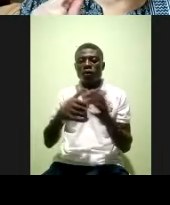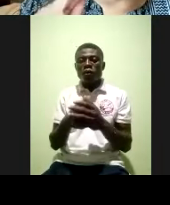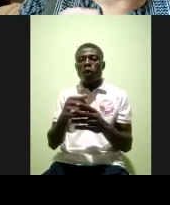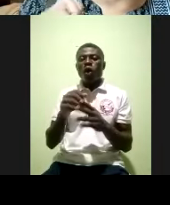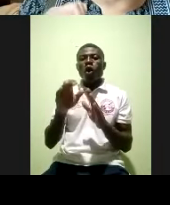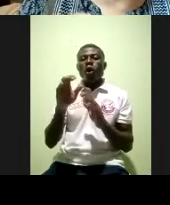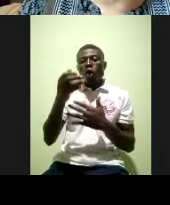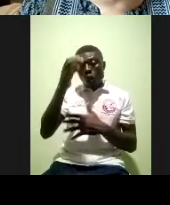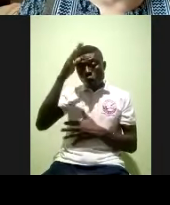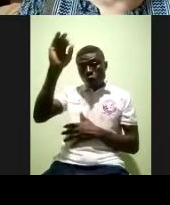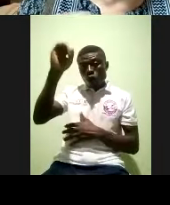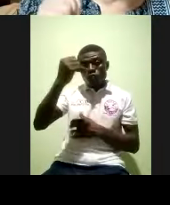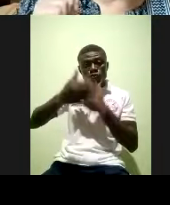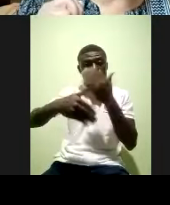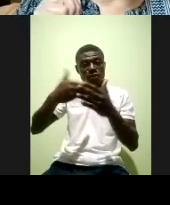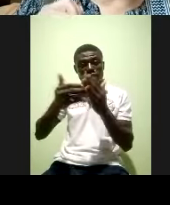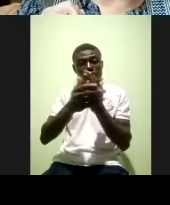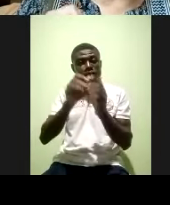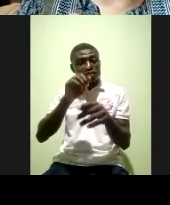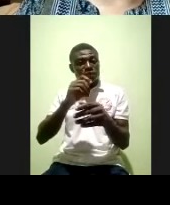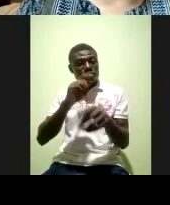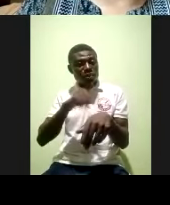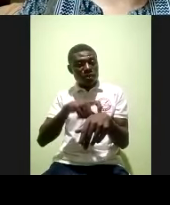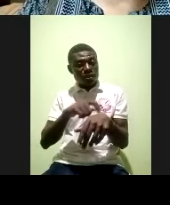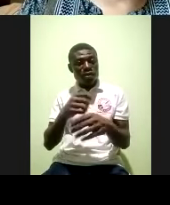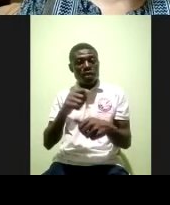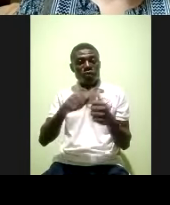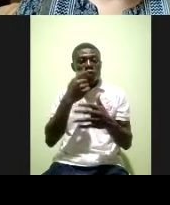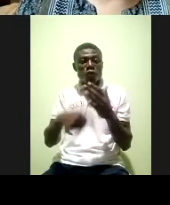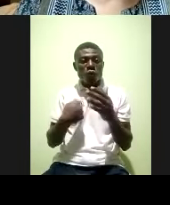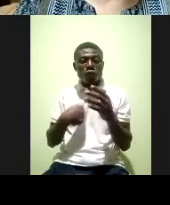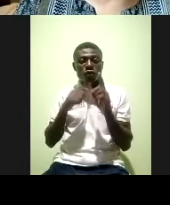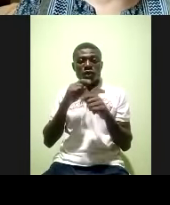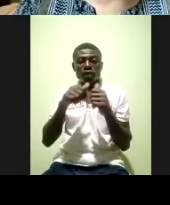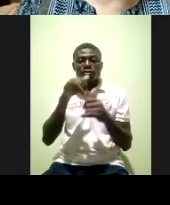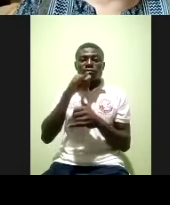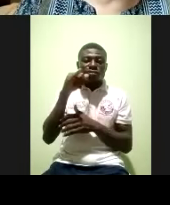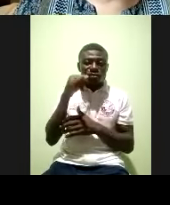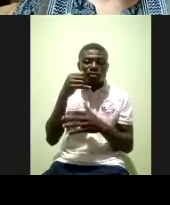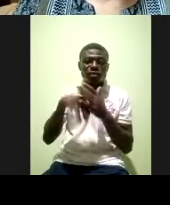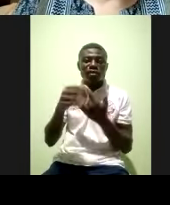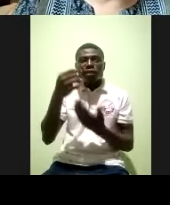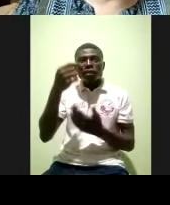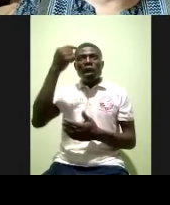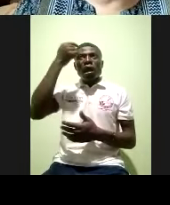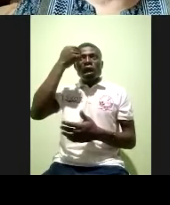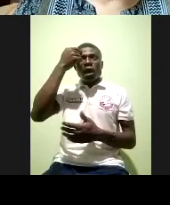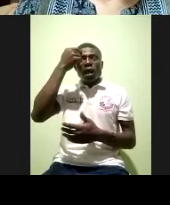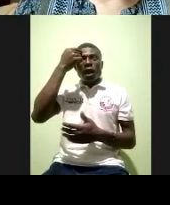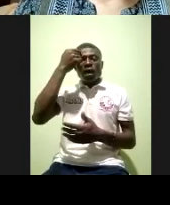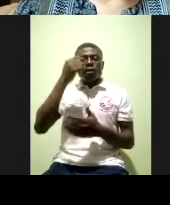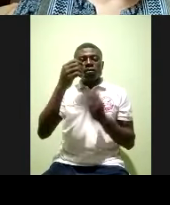is the processing speed, about what we were talking yesterday in the cognitive skill areas. Why do they